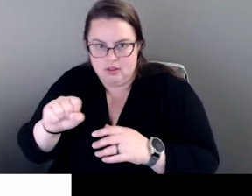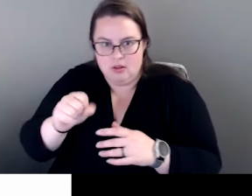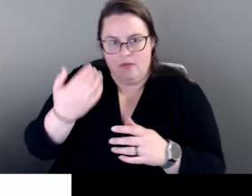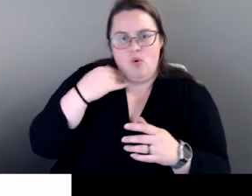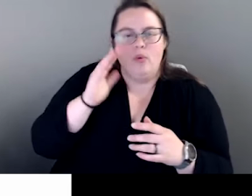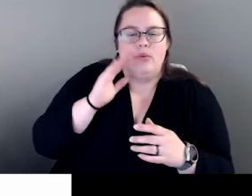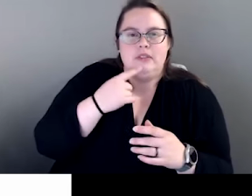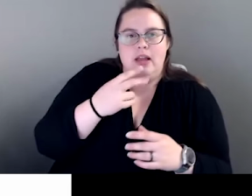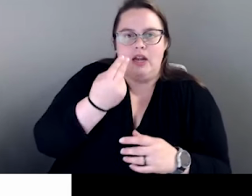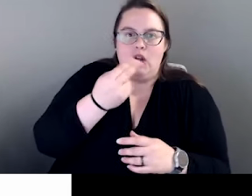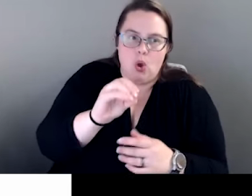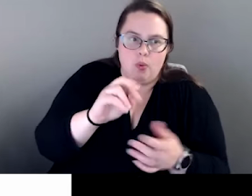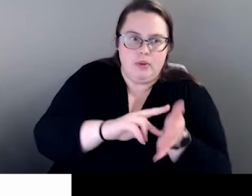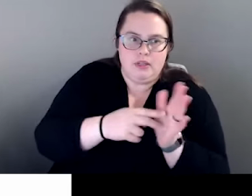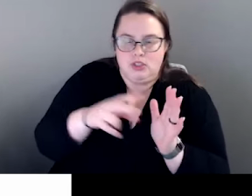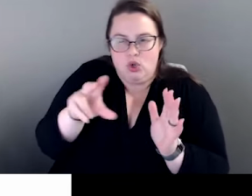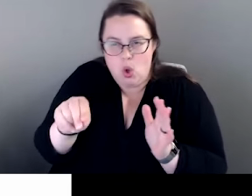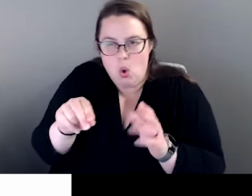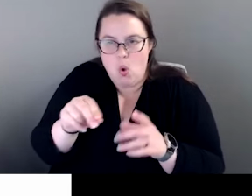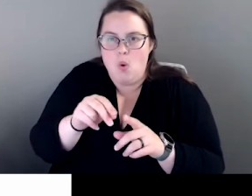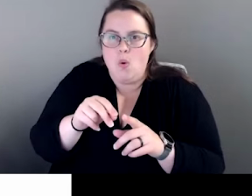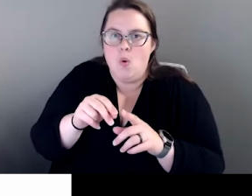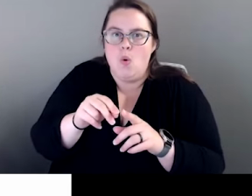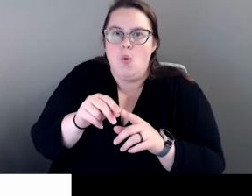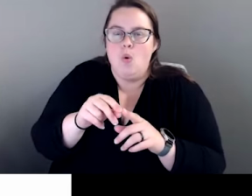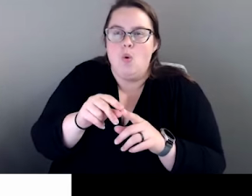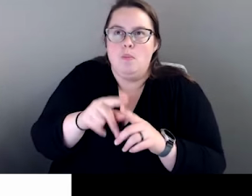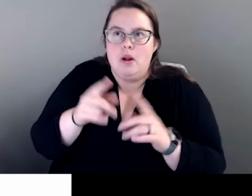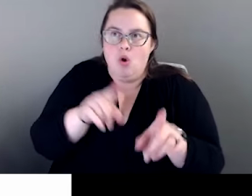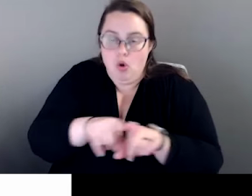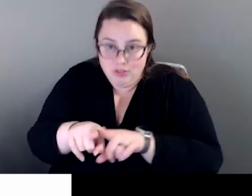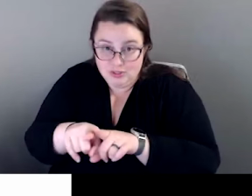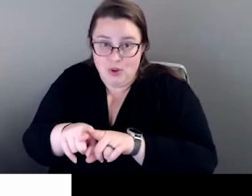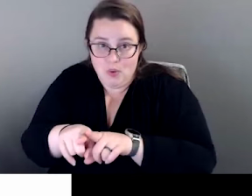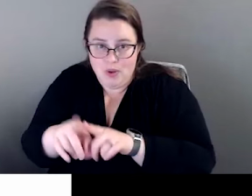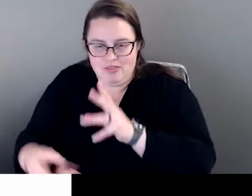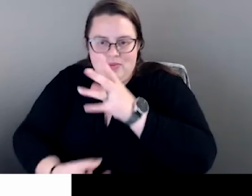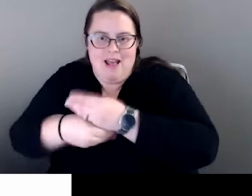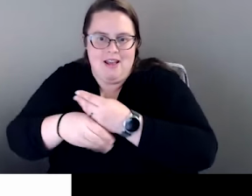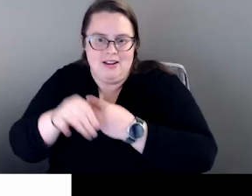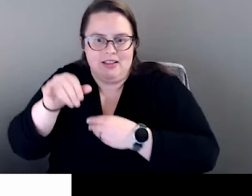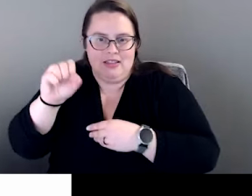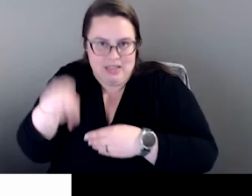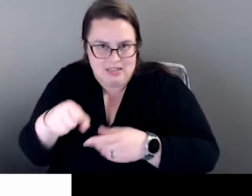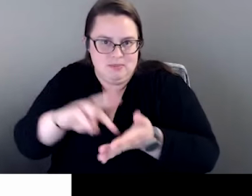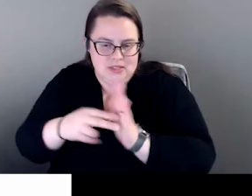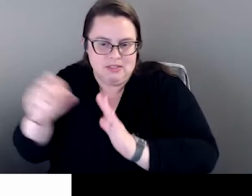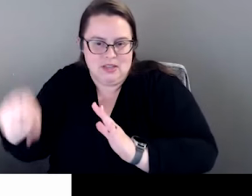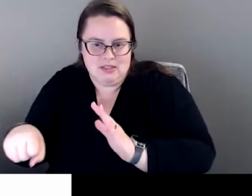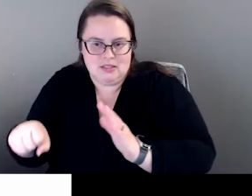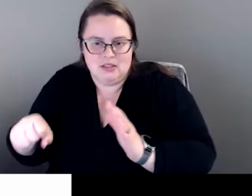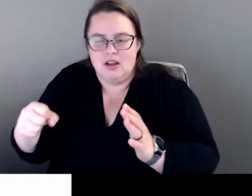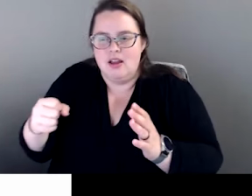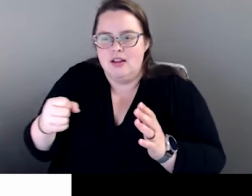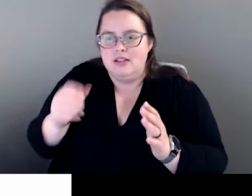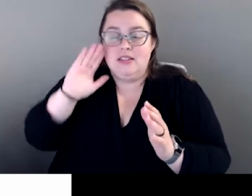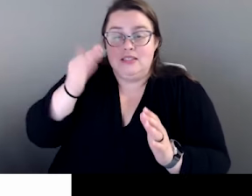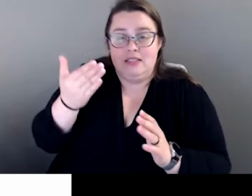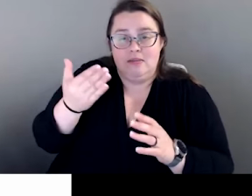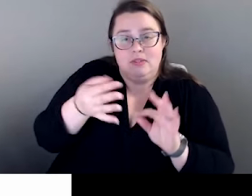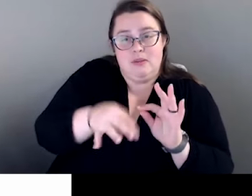of going away from that and using yes means yes, because no means no can be, although it seems simple, it can be interpreted